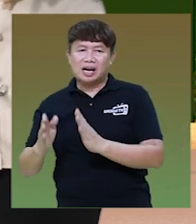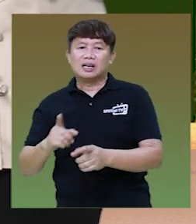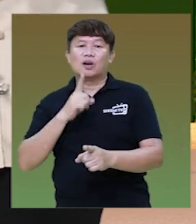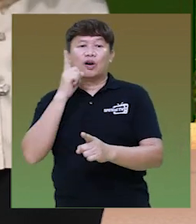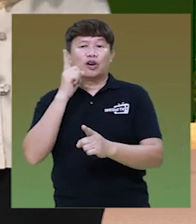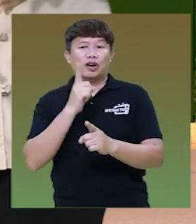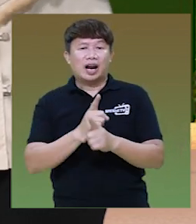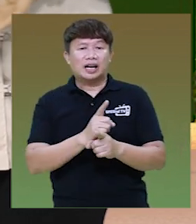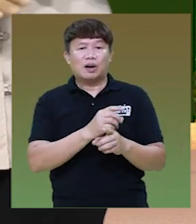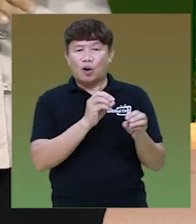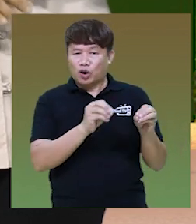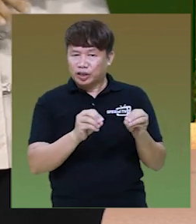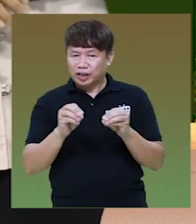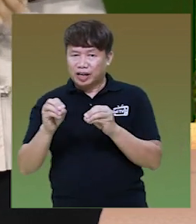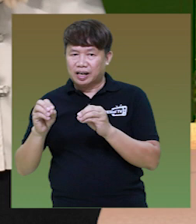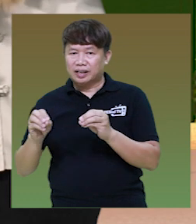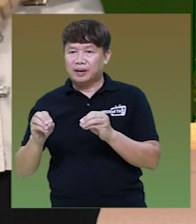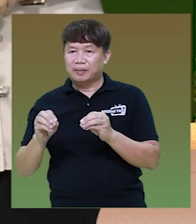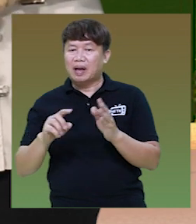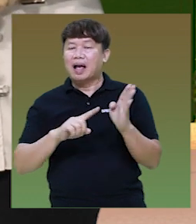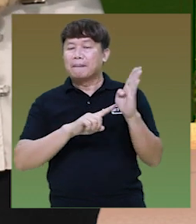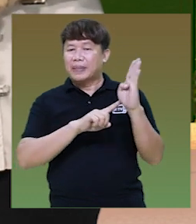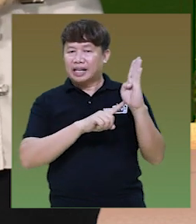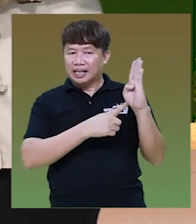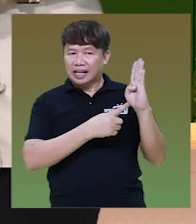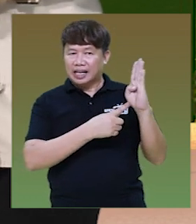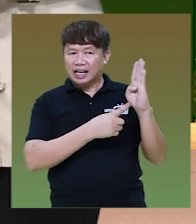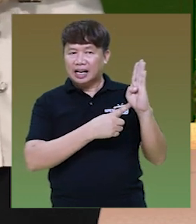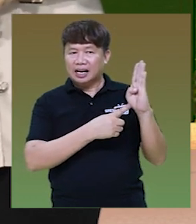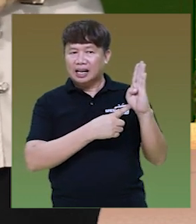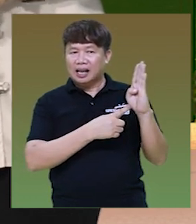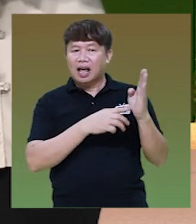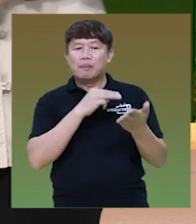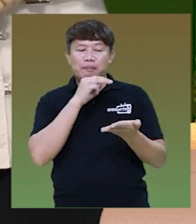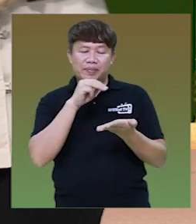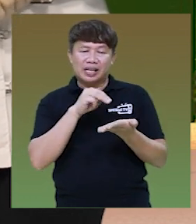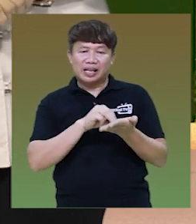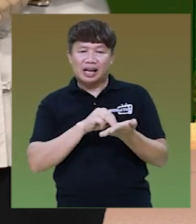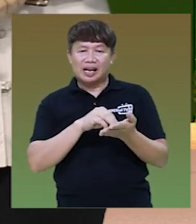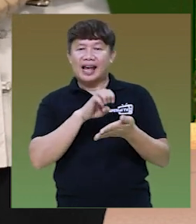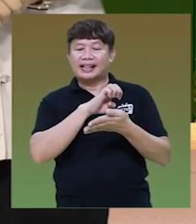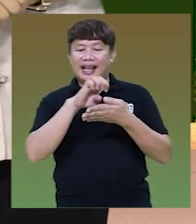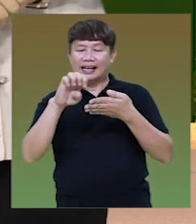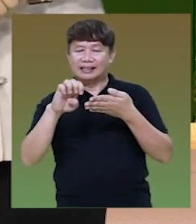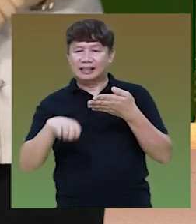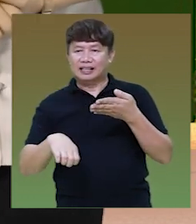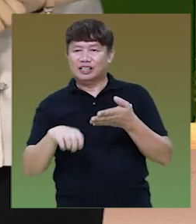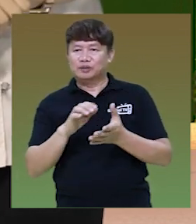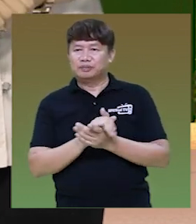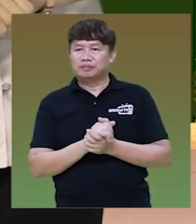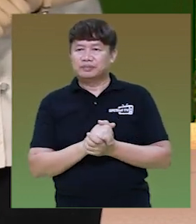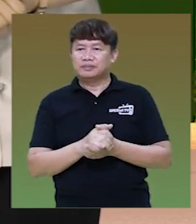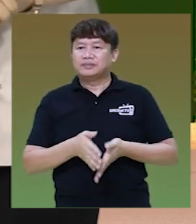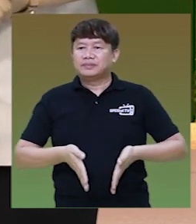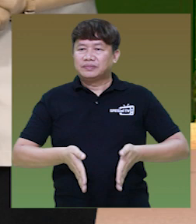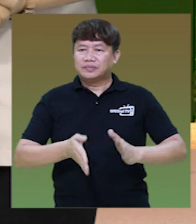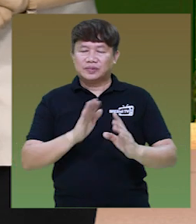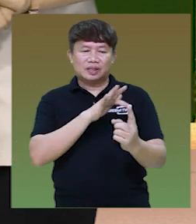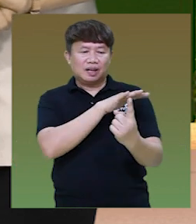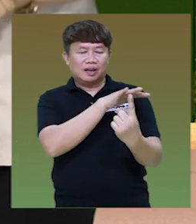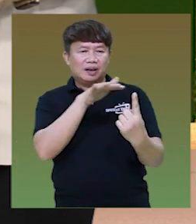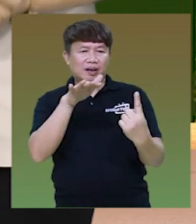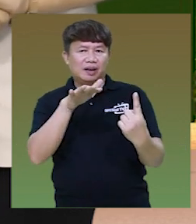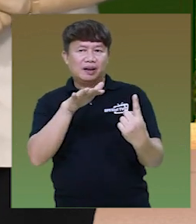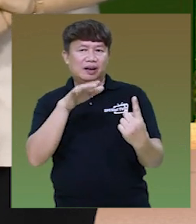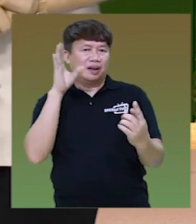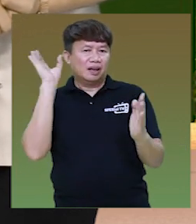their right order, such as beginning, middle, and end. Let us observe the